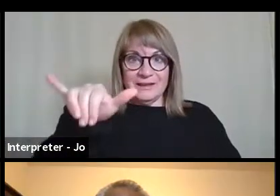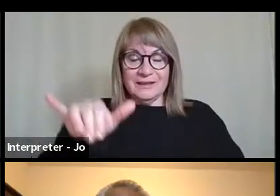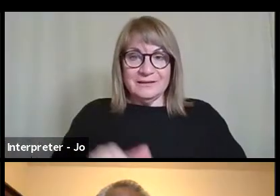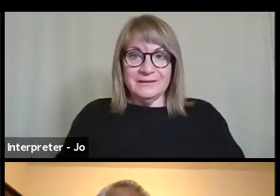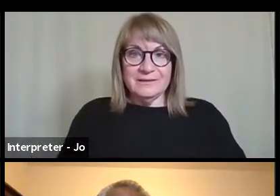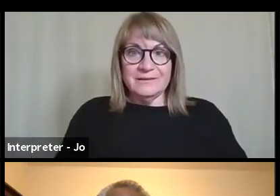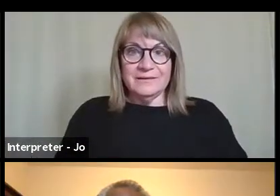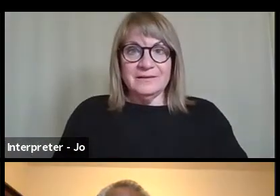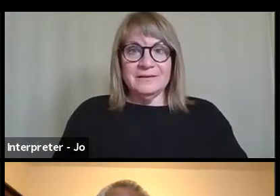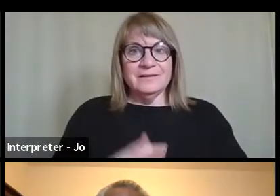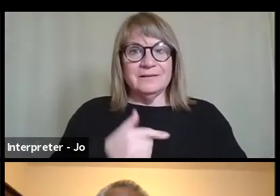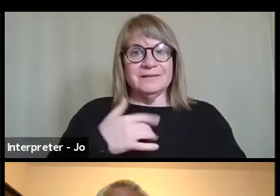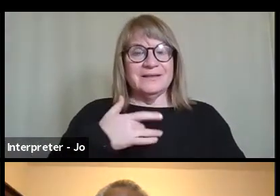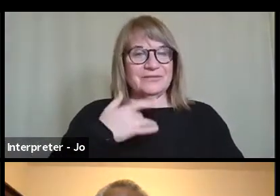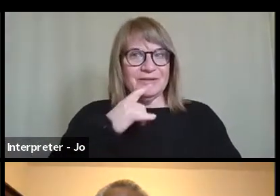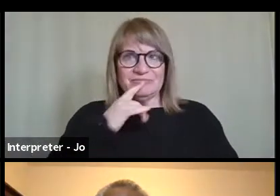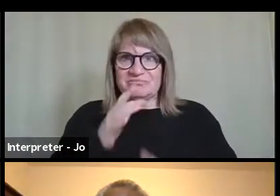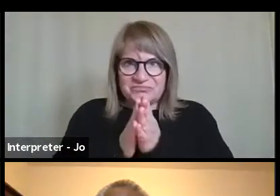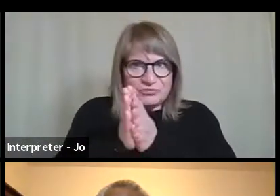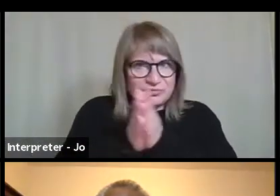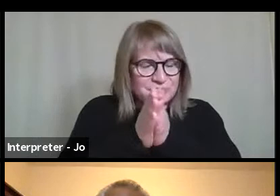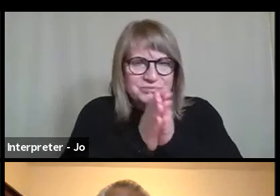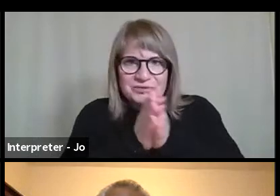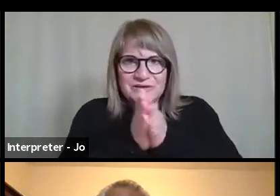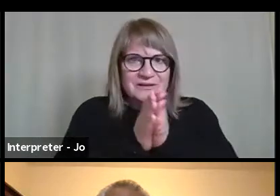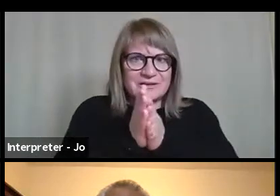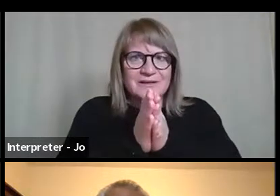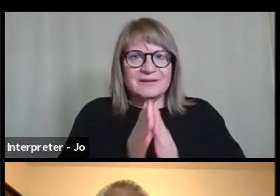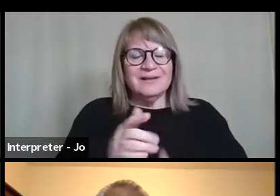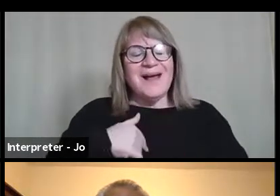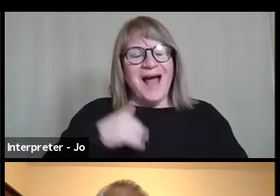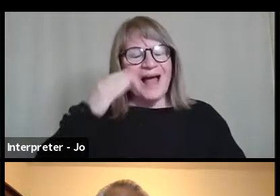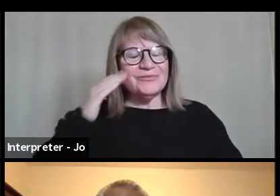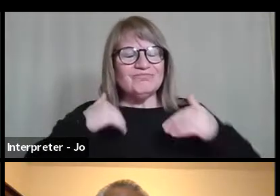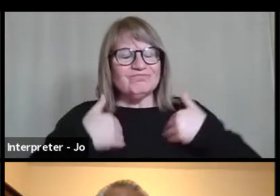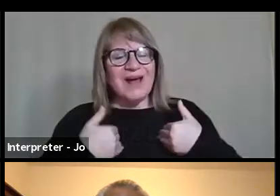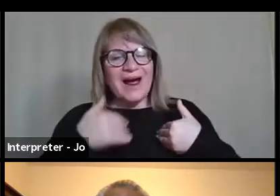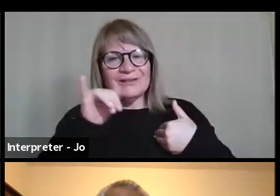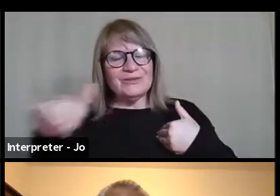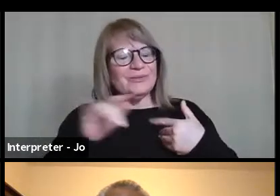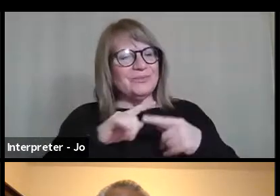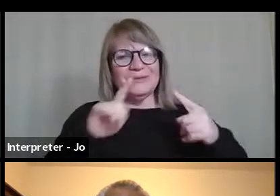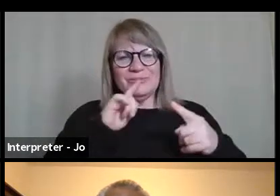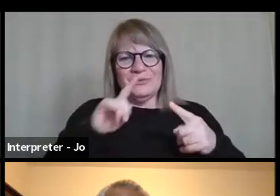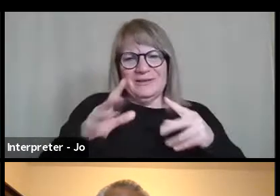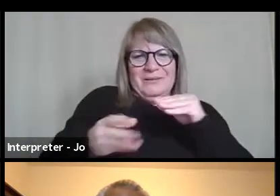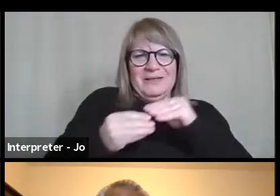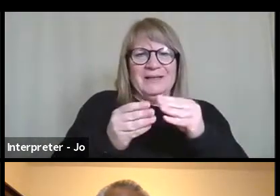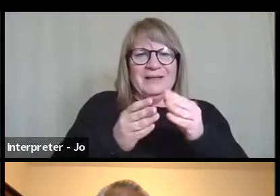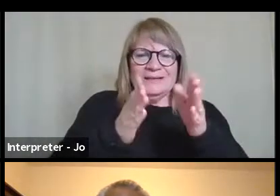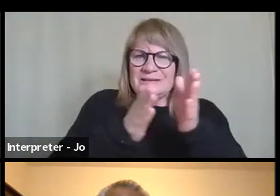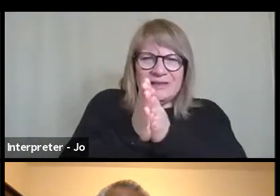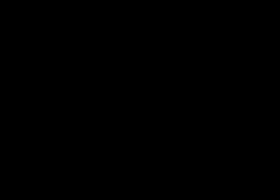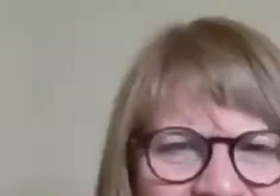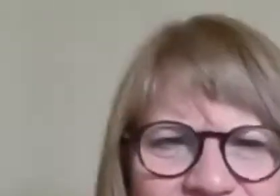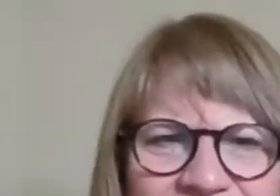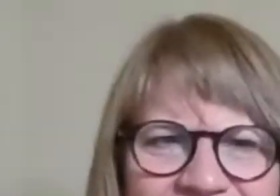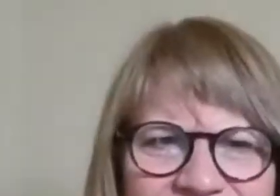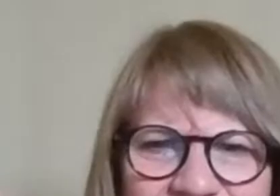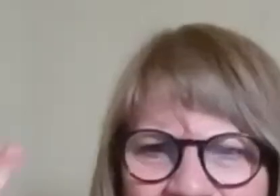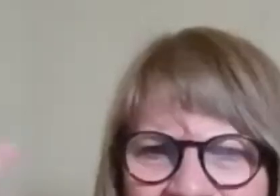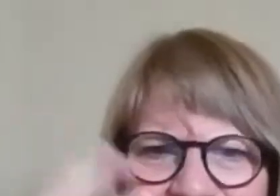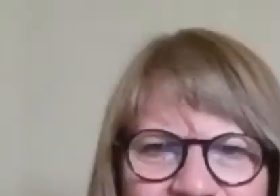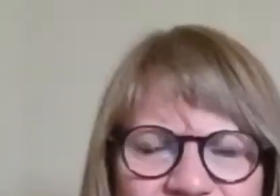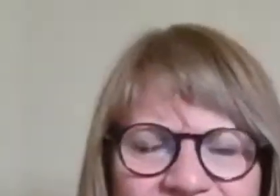um i feel very energized i know um exhaustion as well but very much energized by the last two days um a